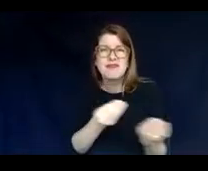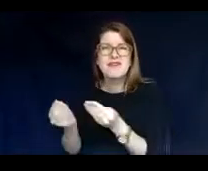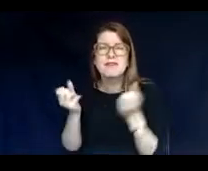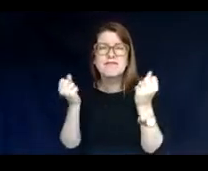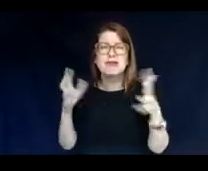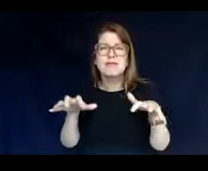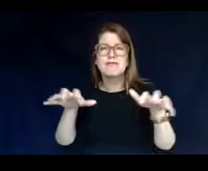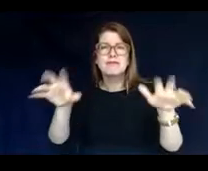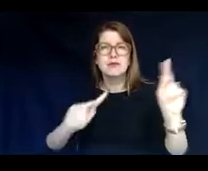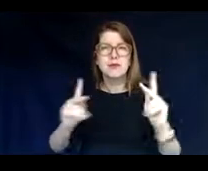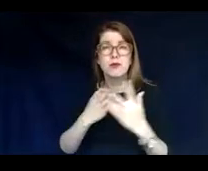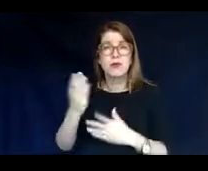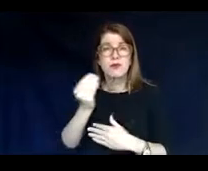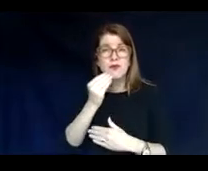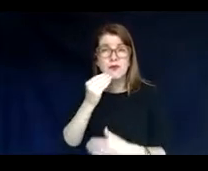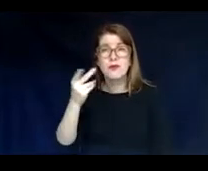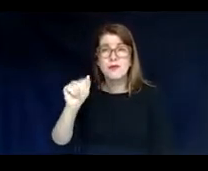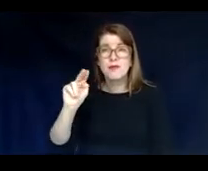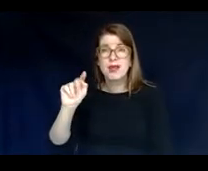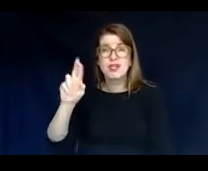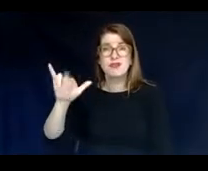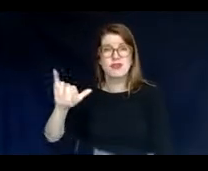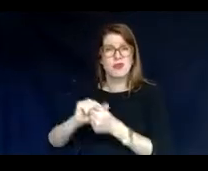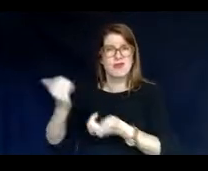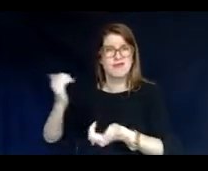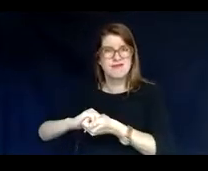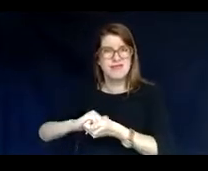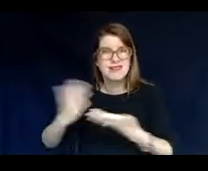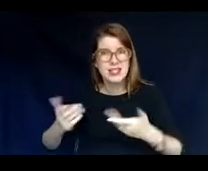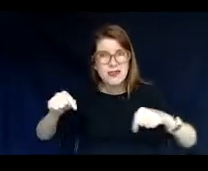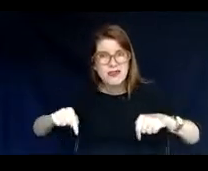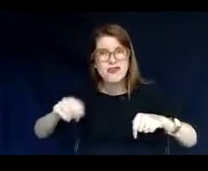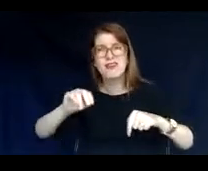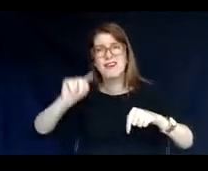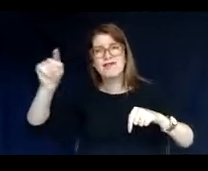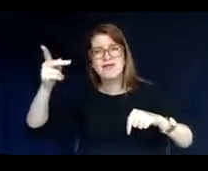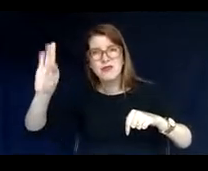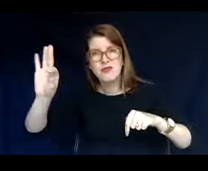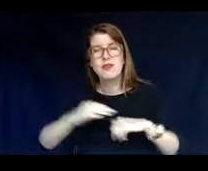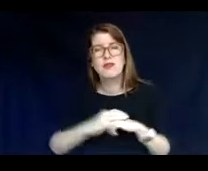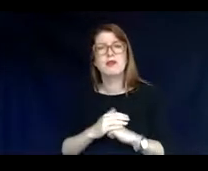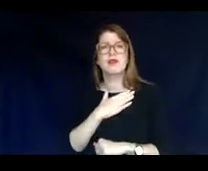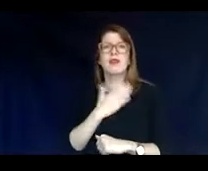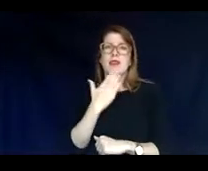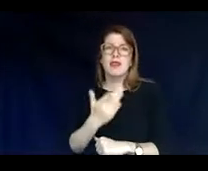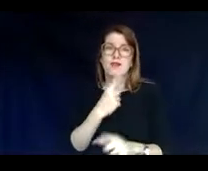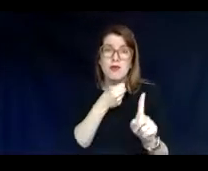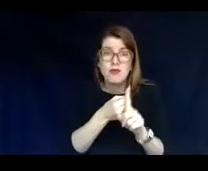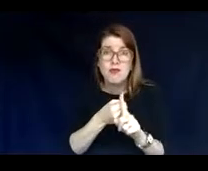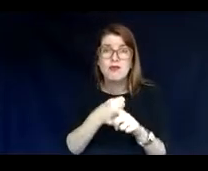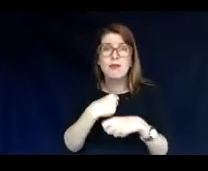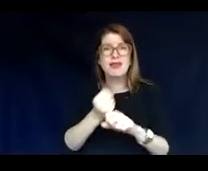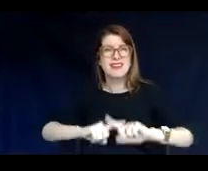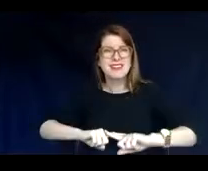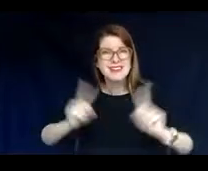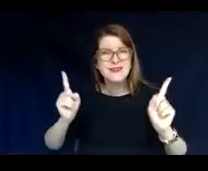our food pantries, including our partners here in Pflugerville. So thank you for making an impact, making a difference. As we